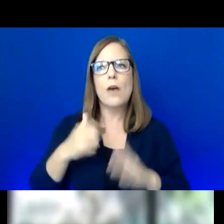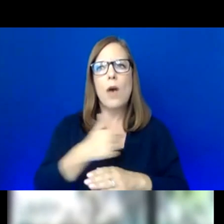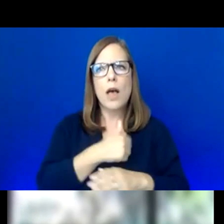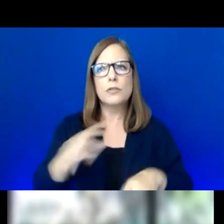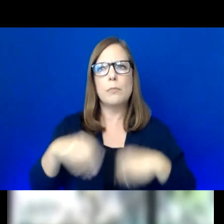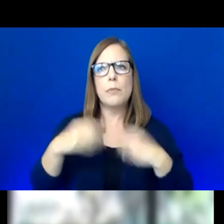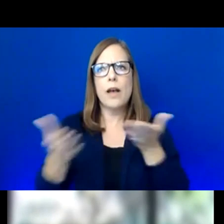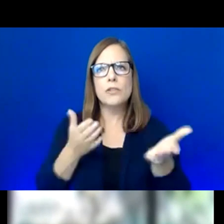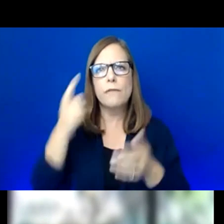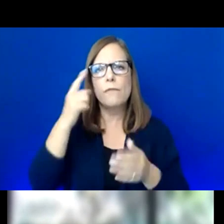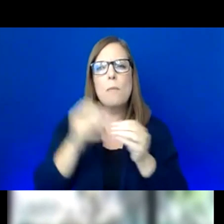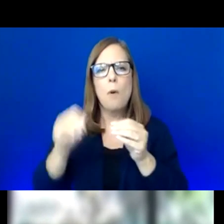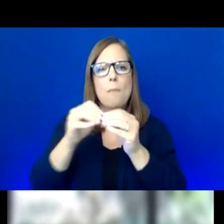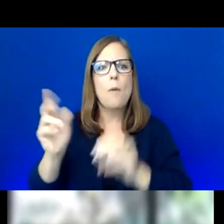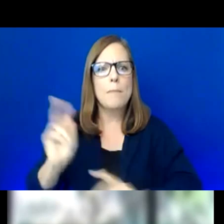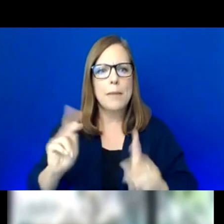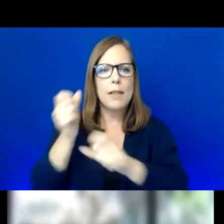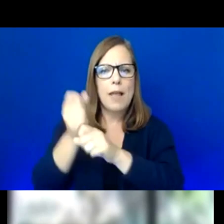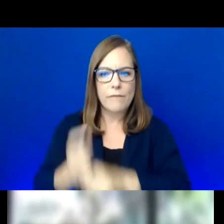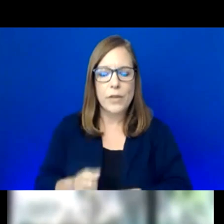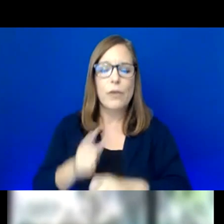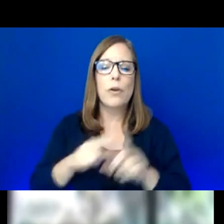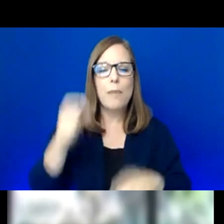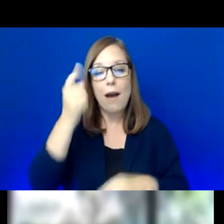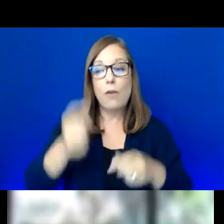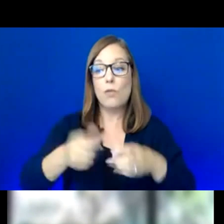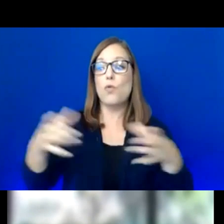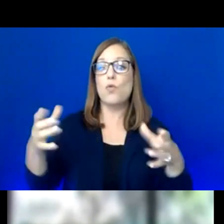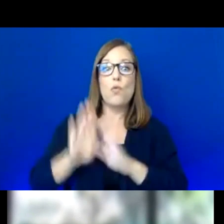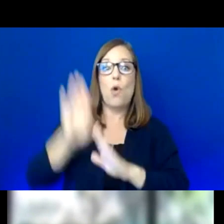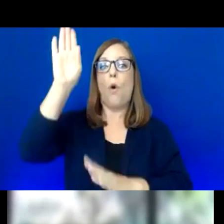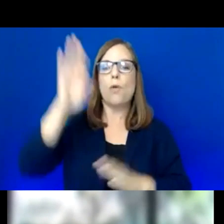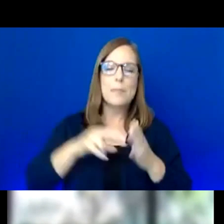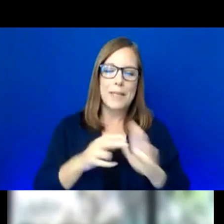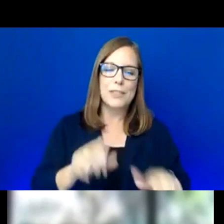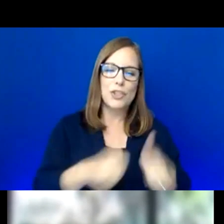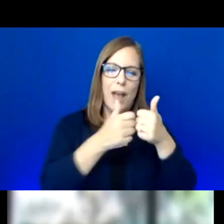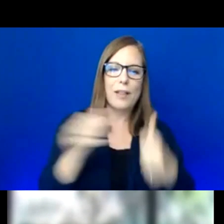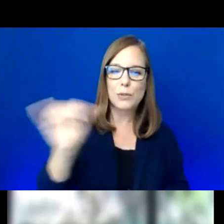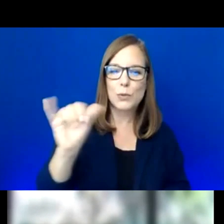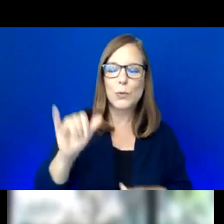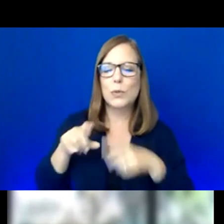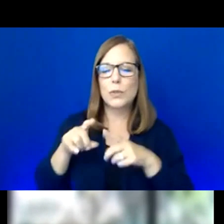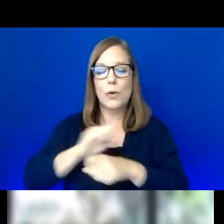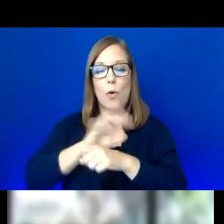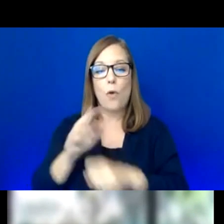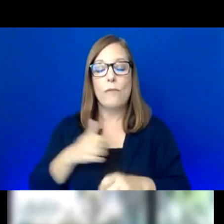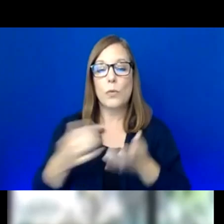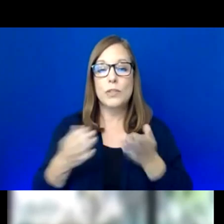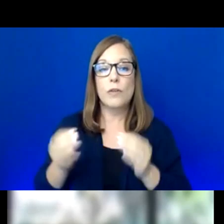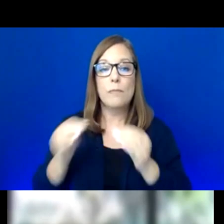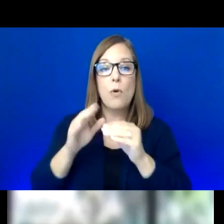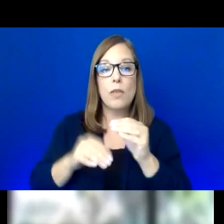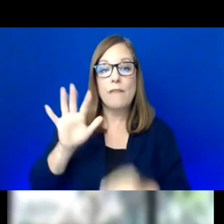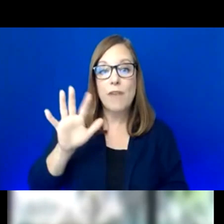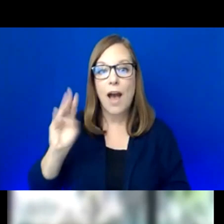people each year, but growth does come with challenges. During COVID, we were able to serve more than 5 million meals. And